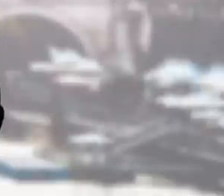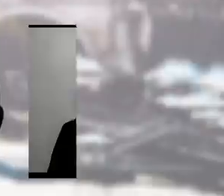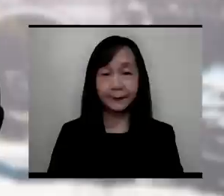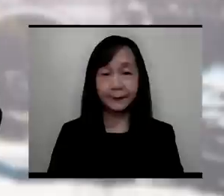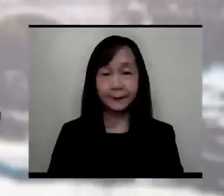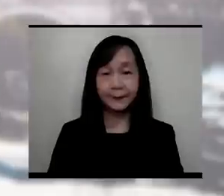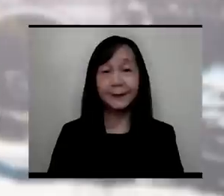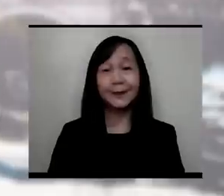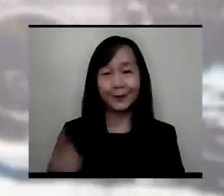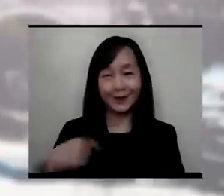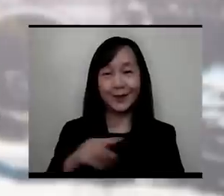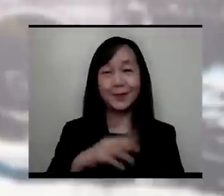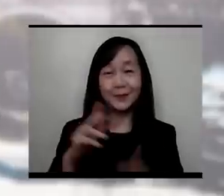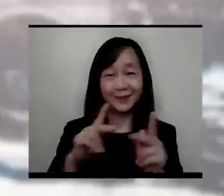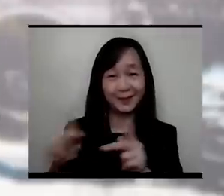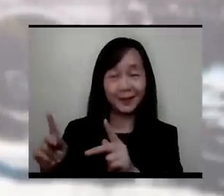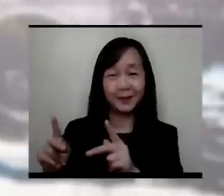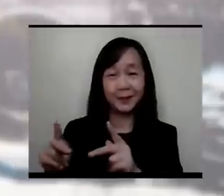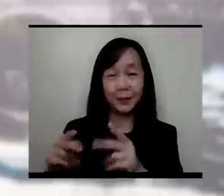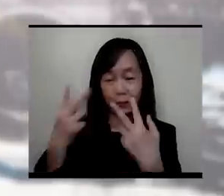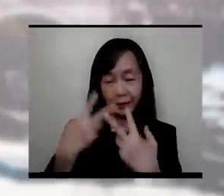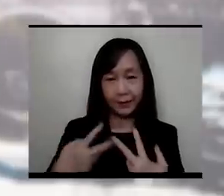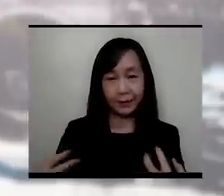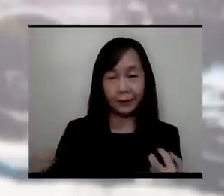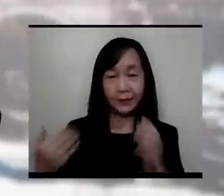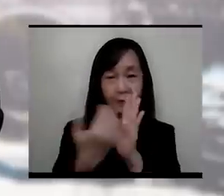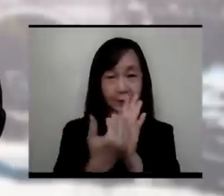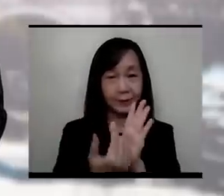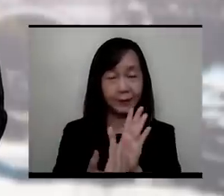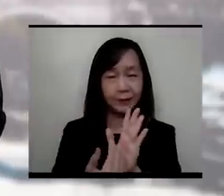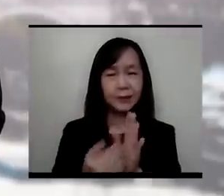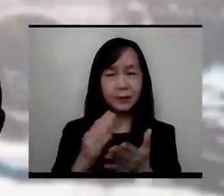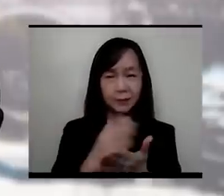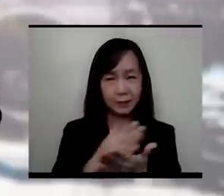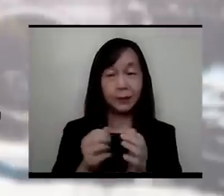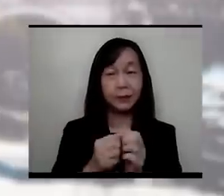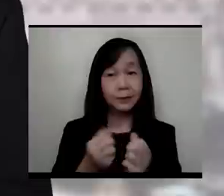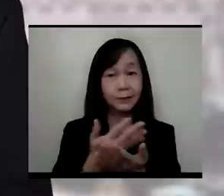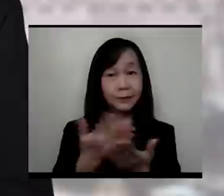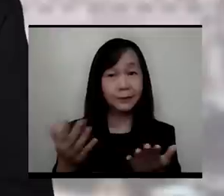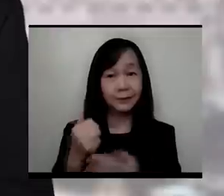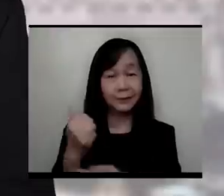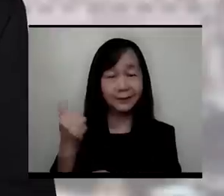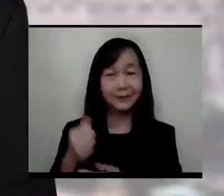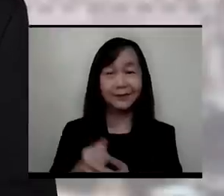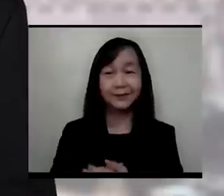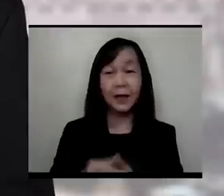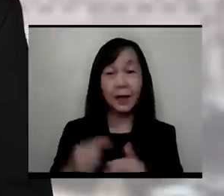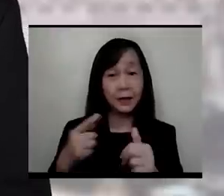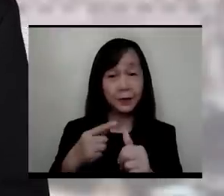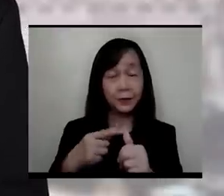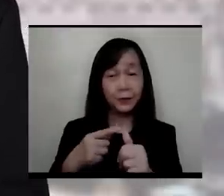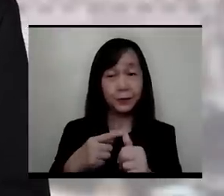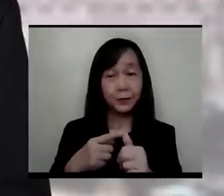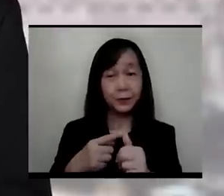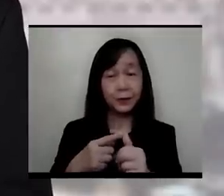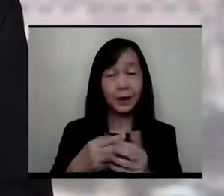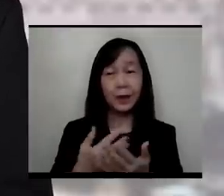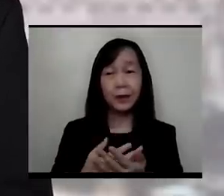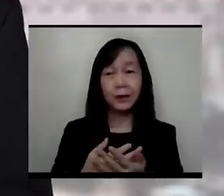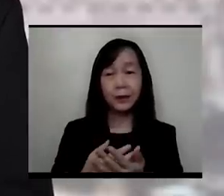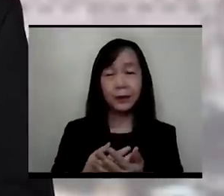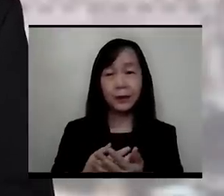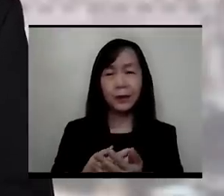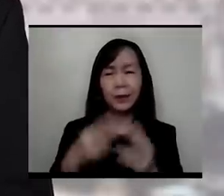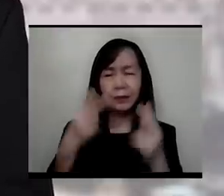We have prepared reflection points for you Please share them with your companions The first point is Recall experiences